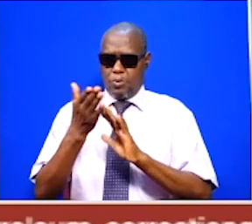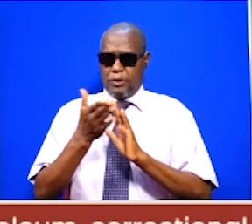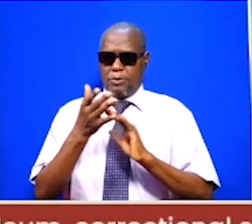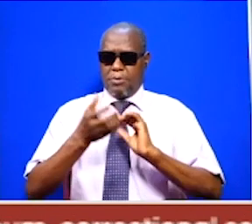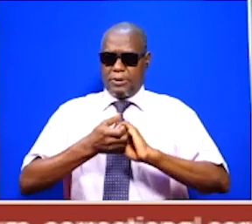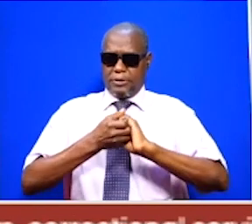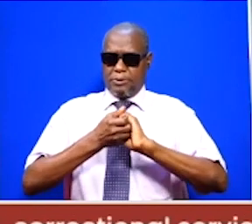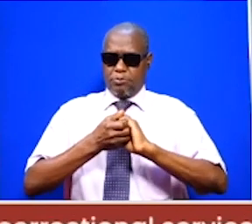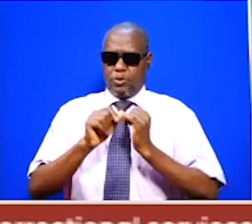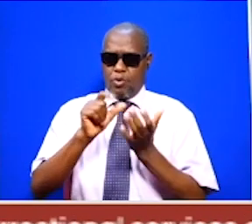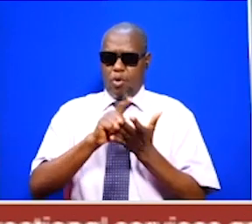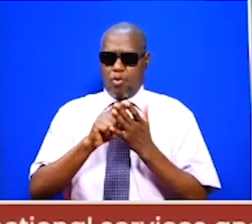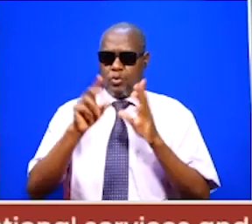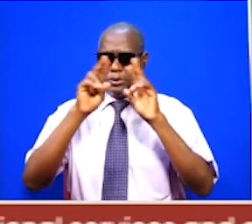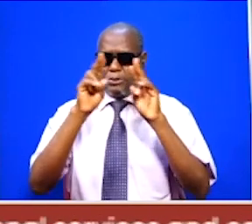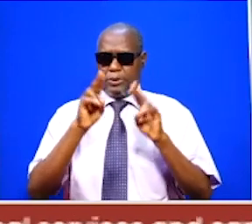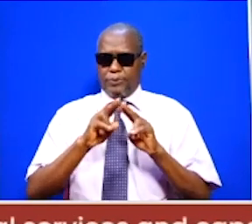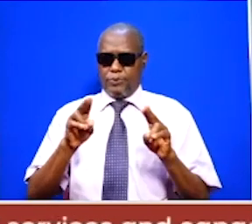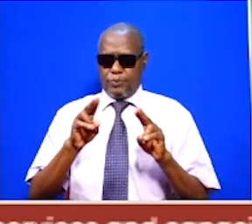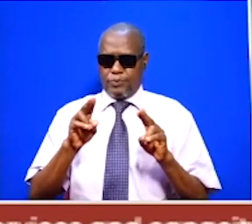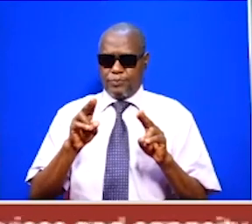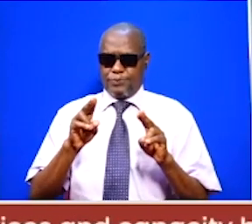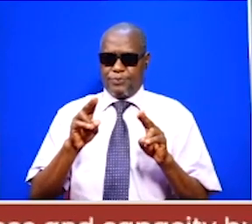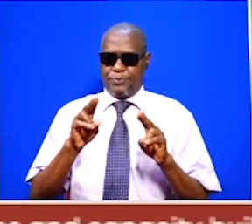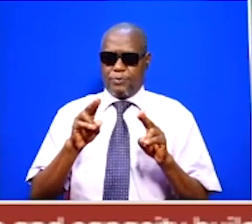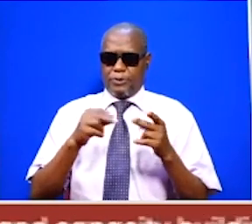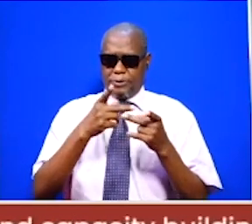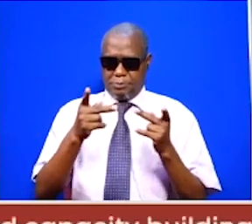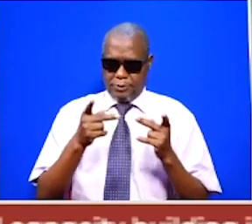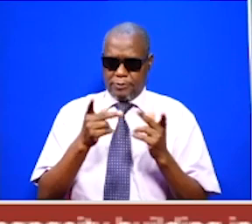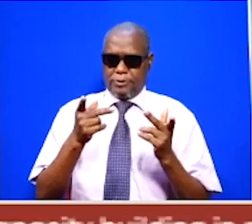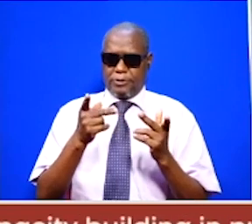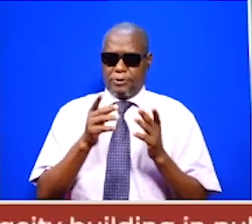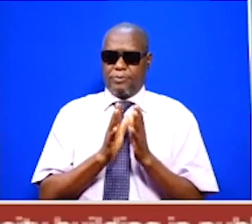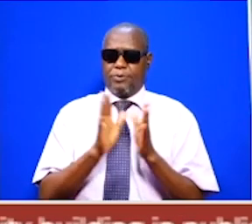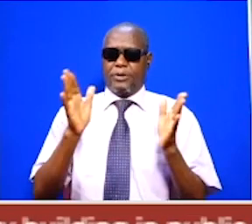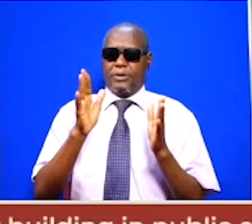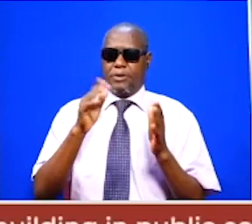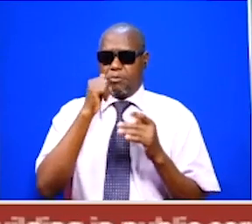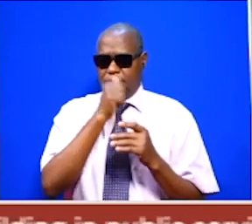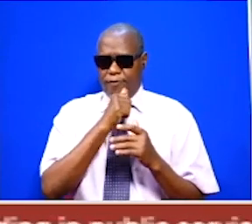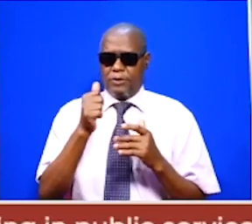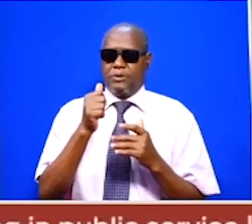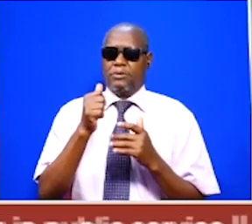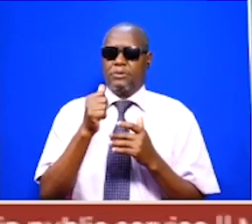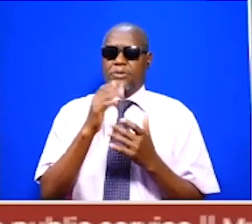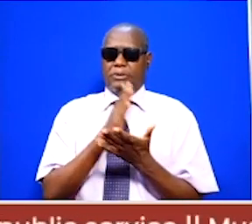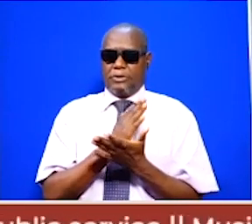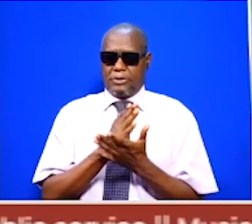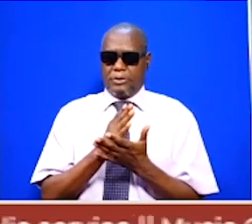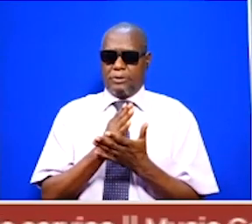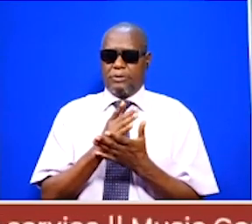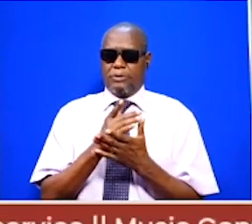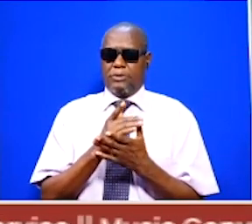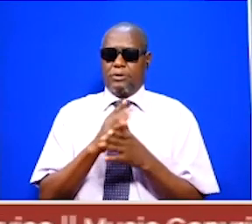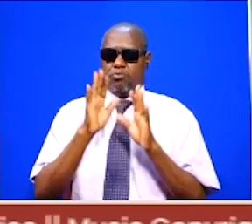local and international space, public and private sector, are indispensable in facilitating